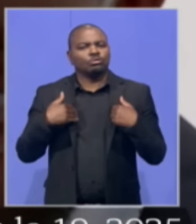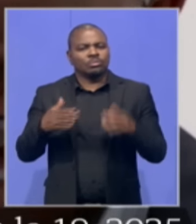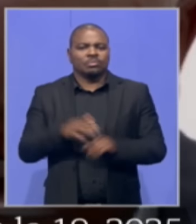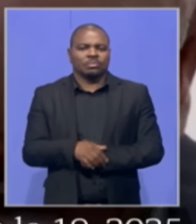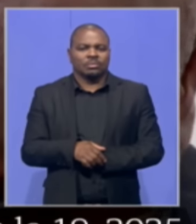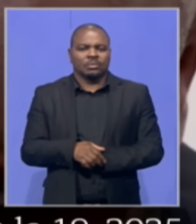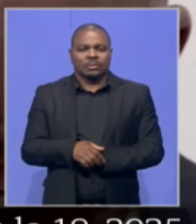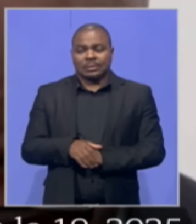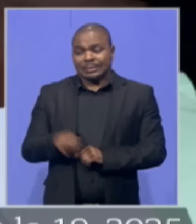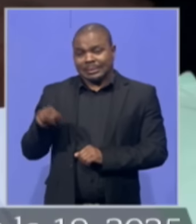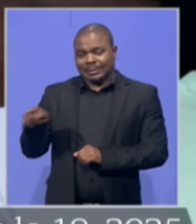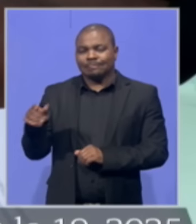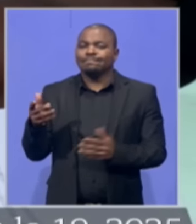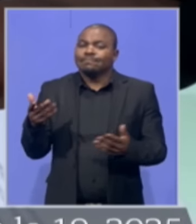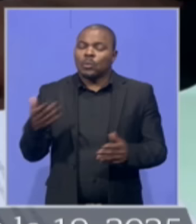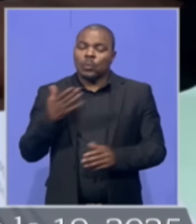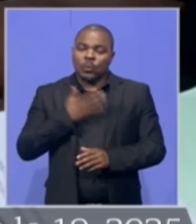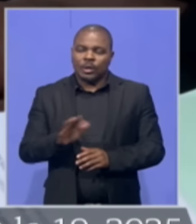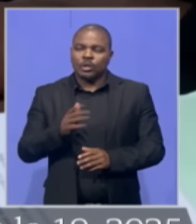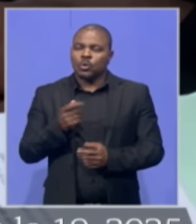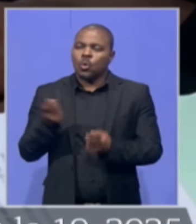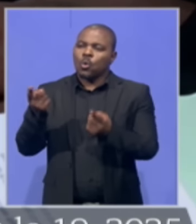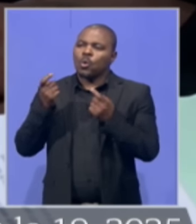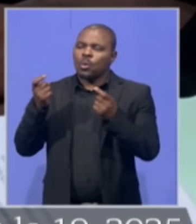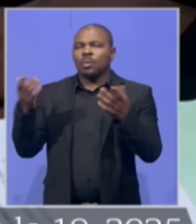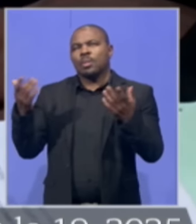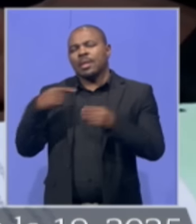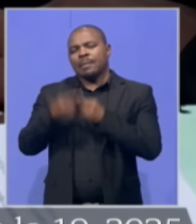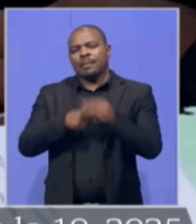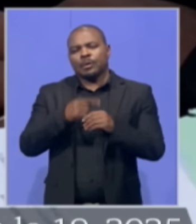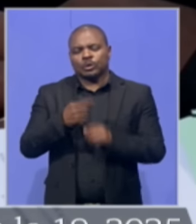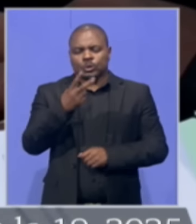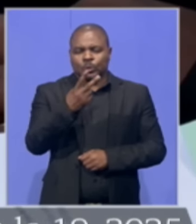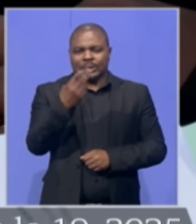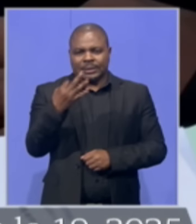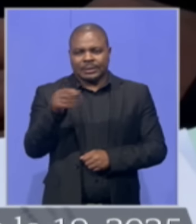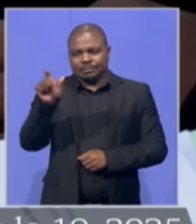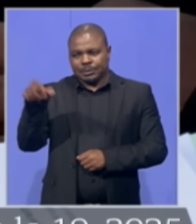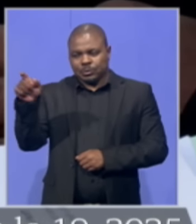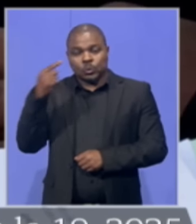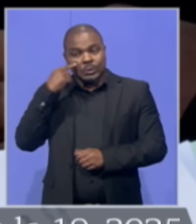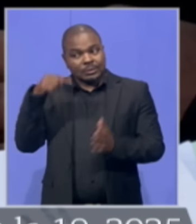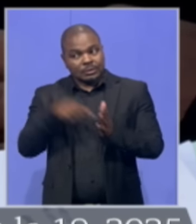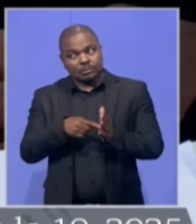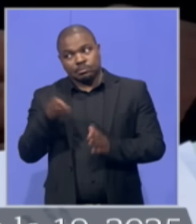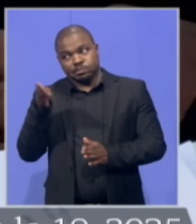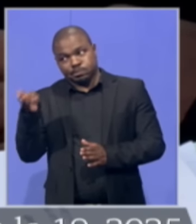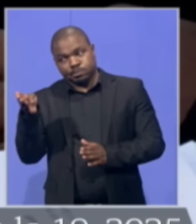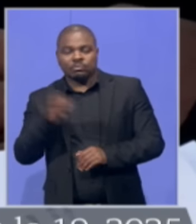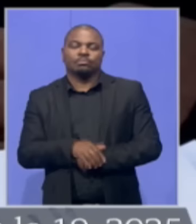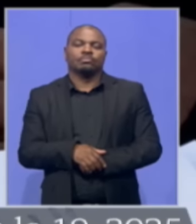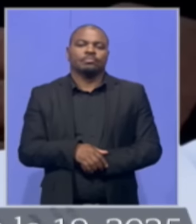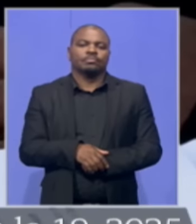The state intends to call about 23 witnesses in the matter.